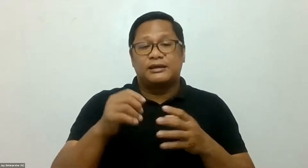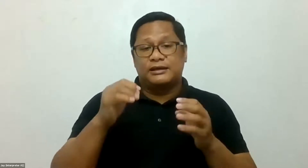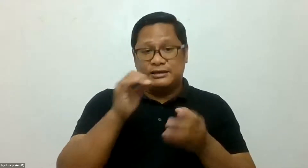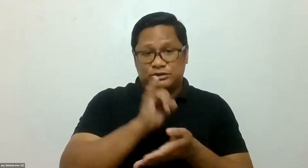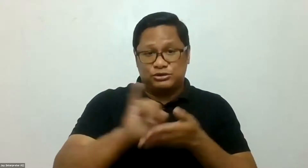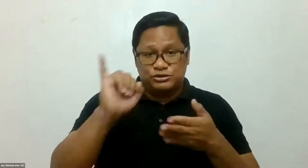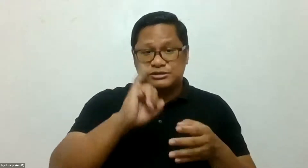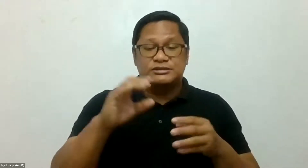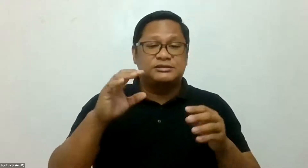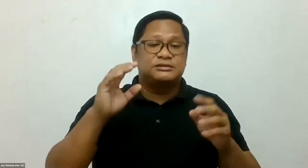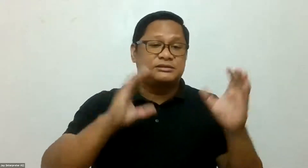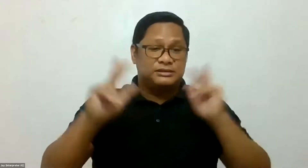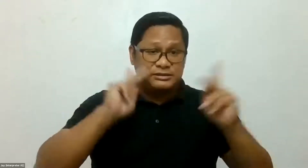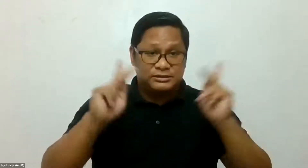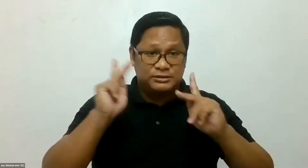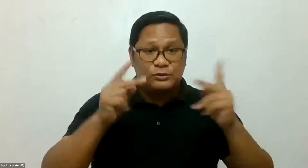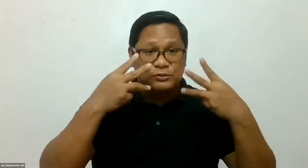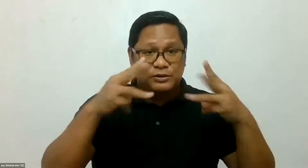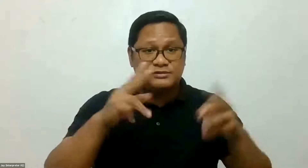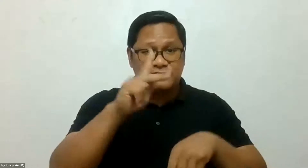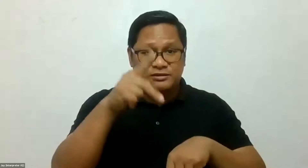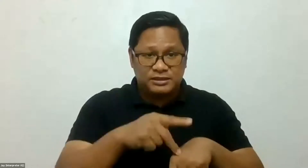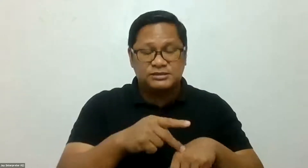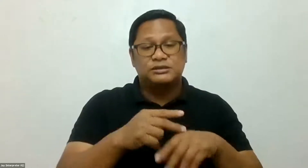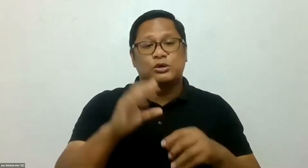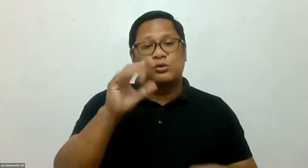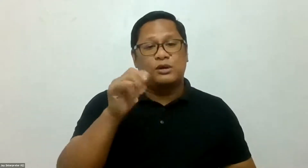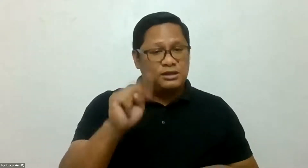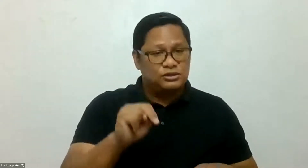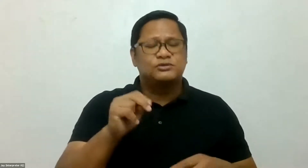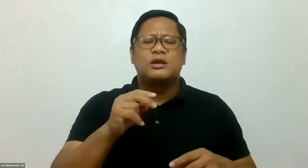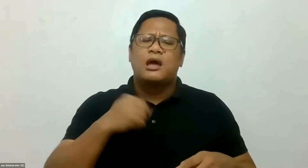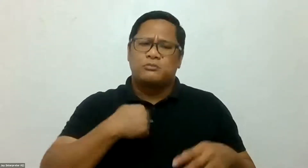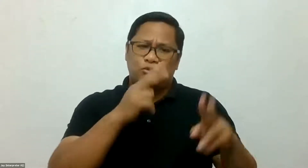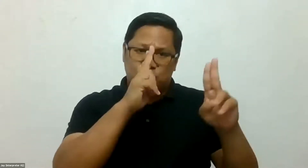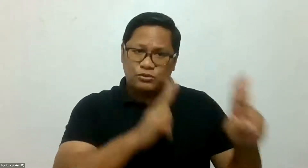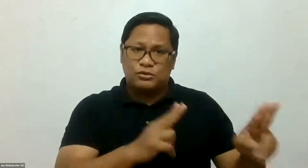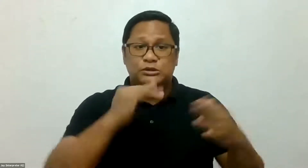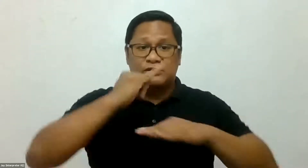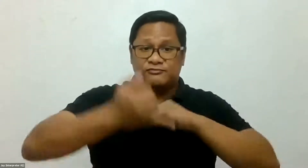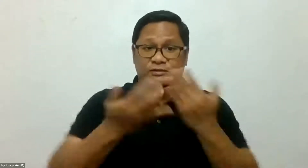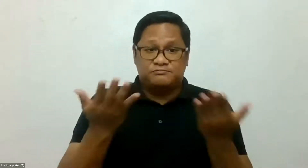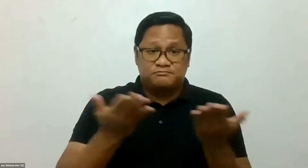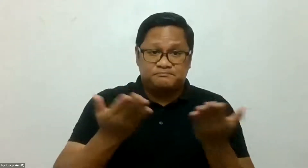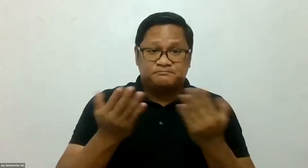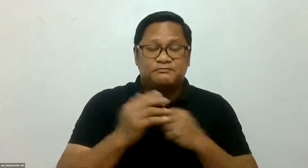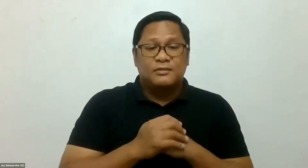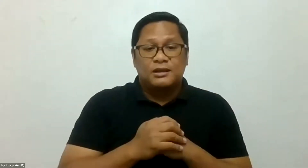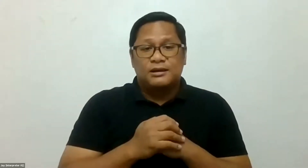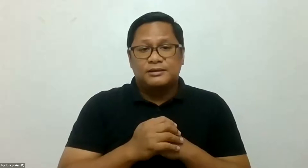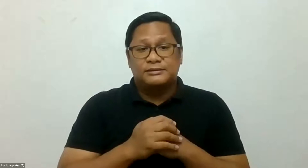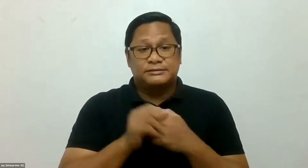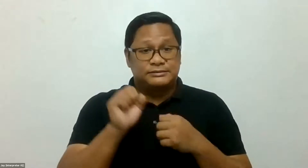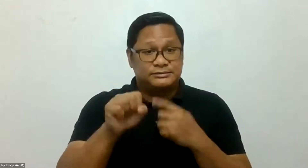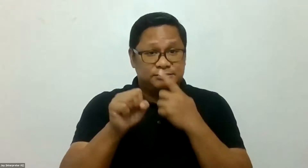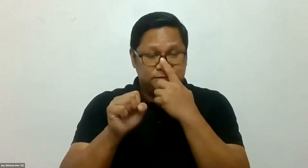Watch Philippines, Cancer Coalition of the Philippines. I'm very honored to be invited in this event. It is perhaps the sign of